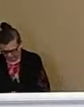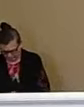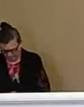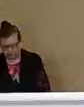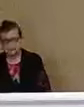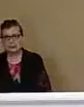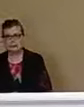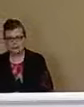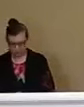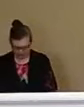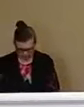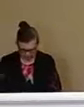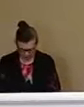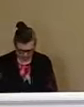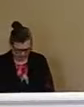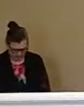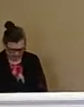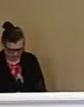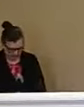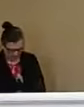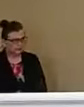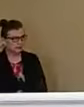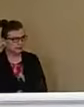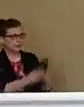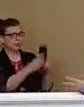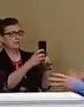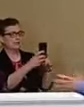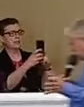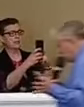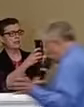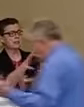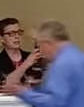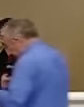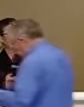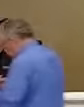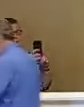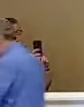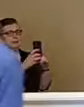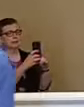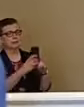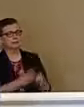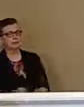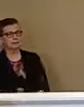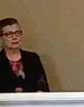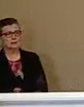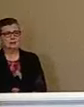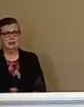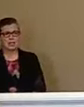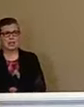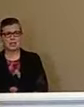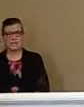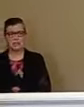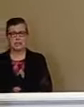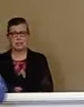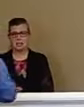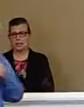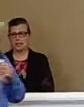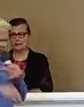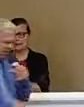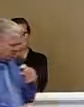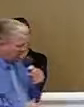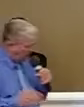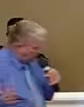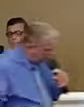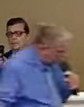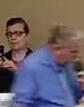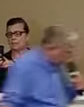talk to him. Lord, I need you. God, would you search my soul? Would you forgive me, God? Lord, would you cleanse my mind? Would you cleanse